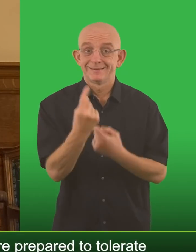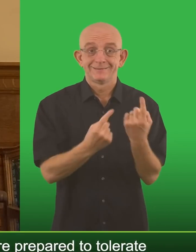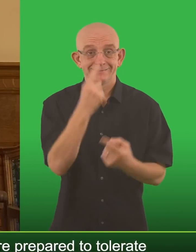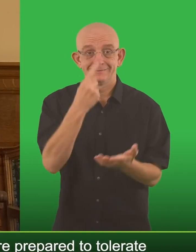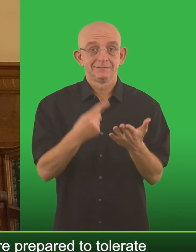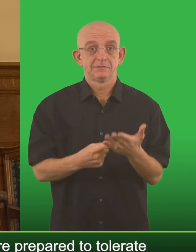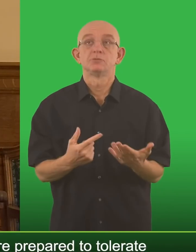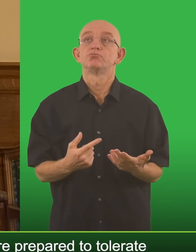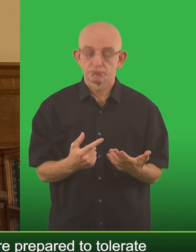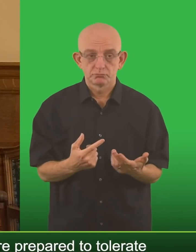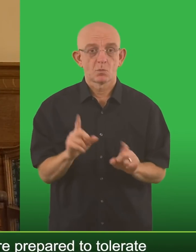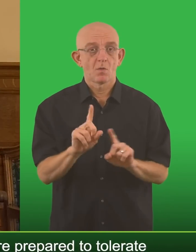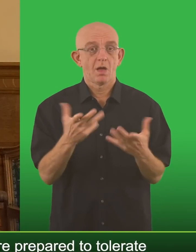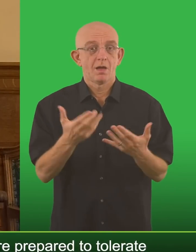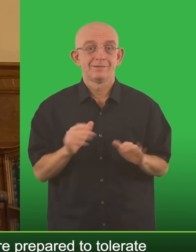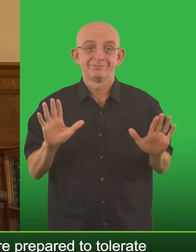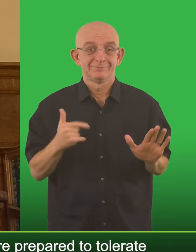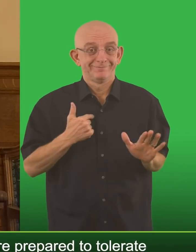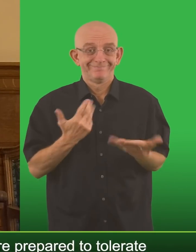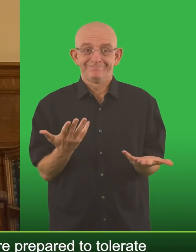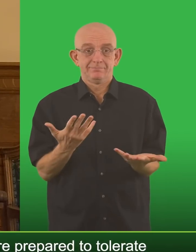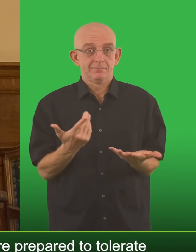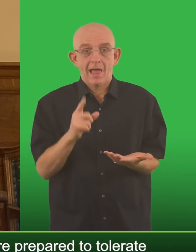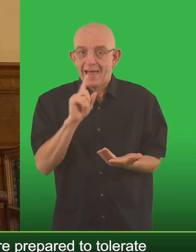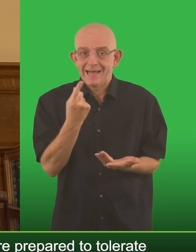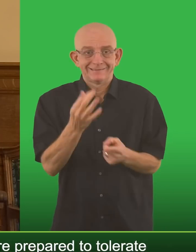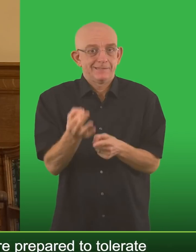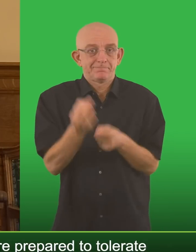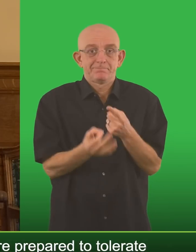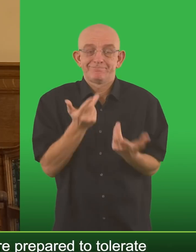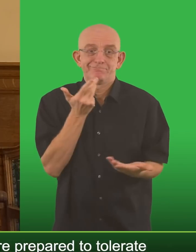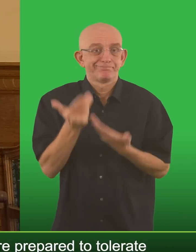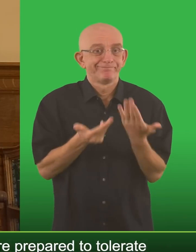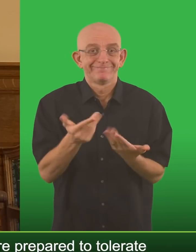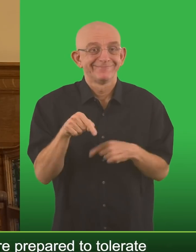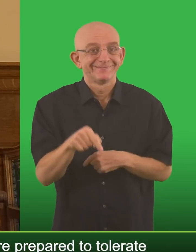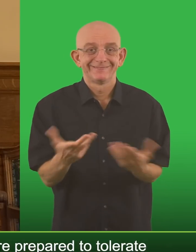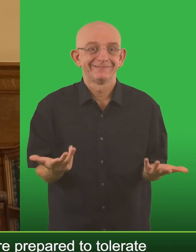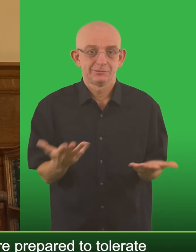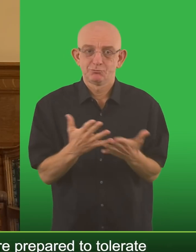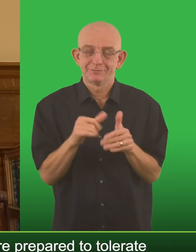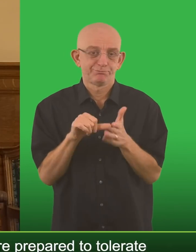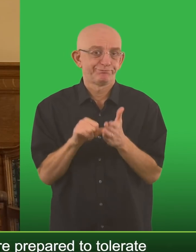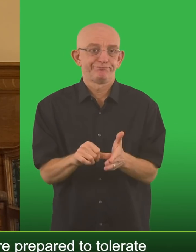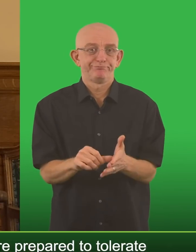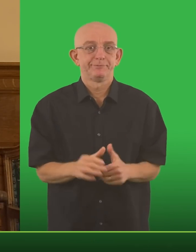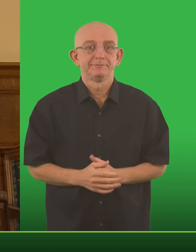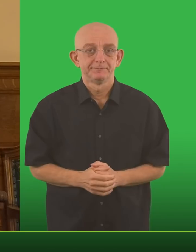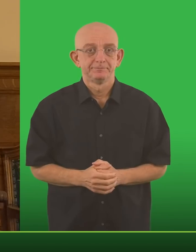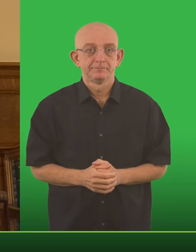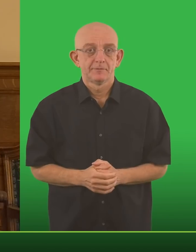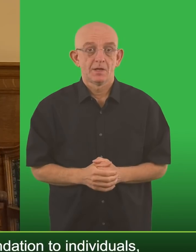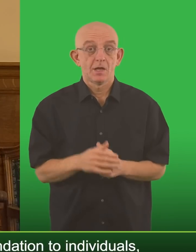Only individuals can decide what risk they're prepared to tolerate, and as I say, it's very difficult for me to be really precise about